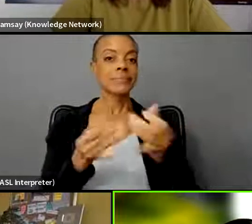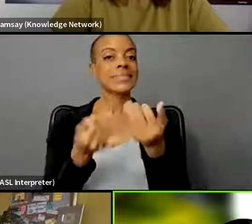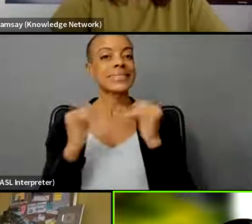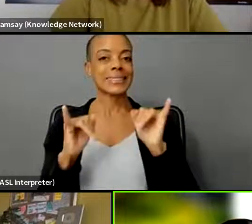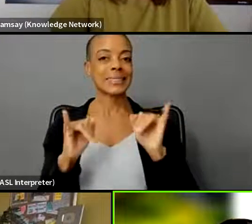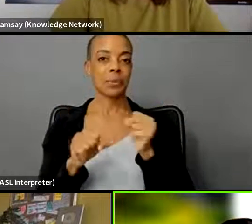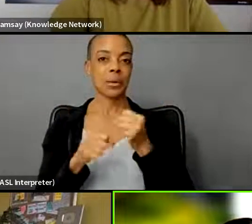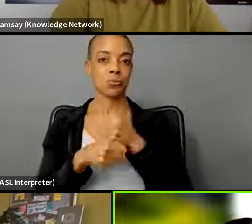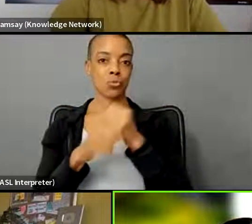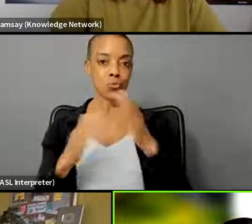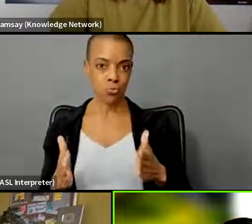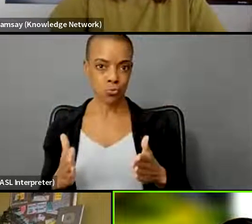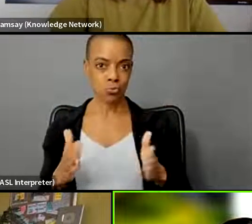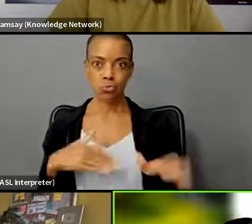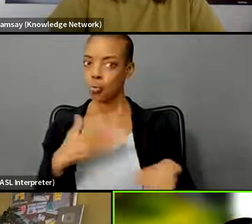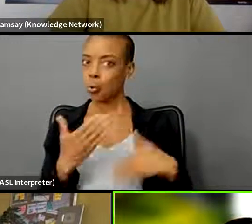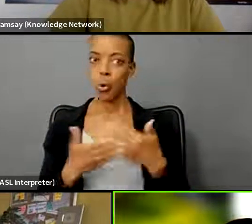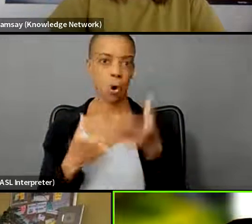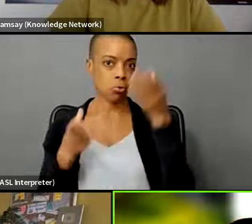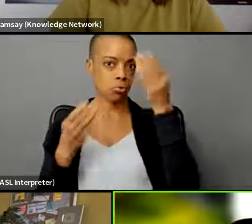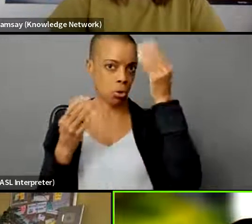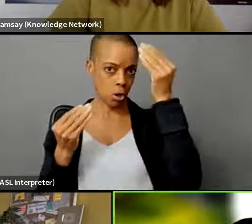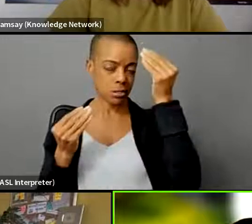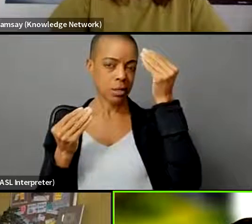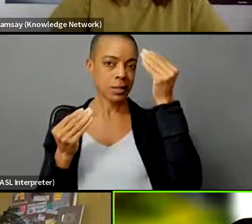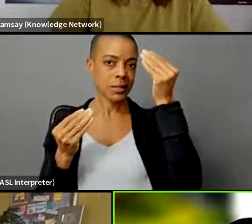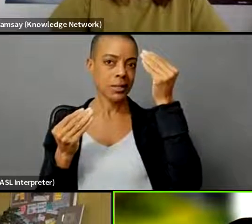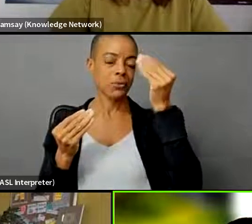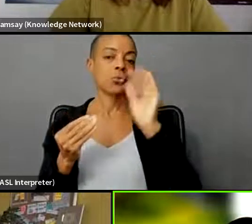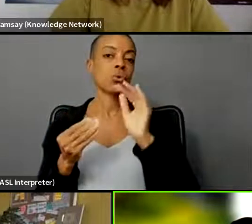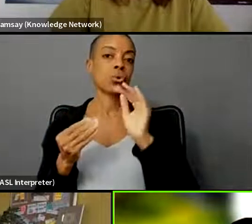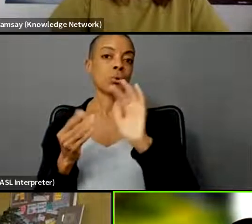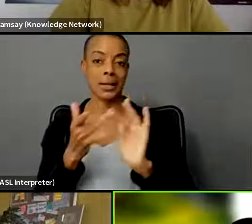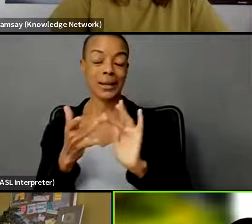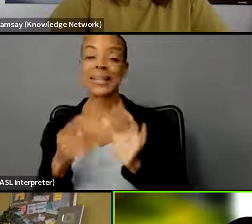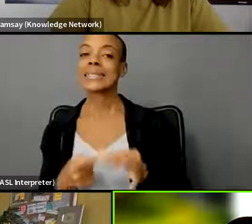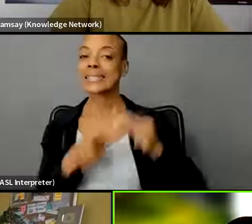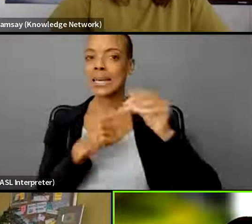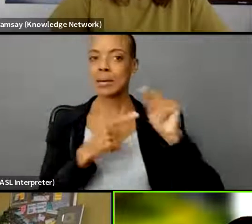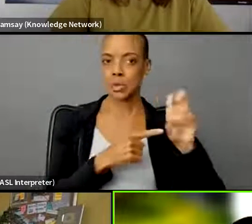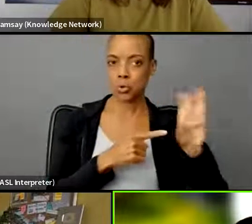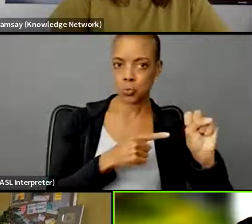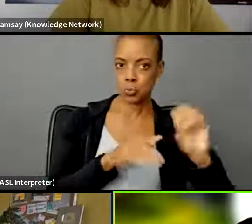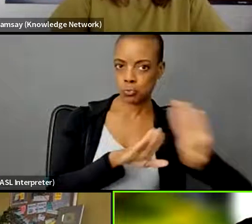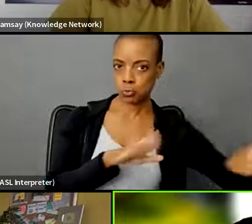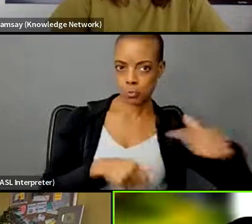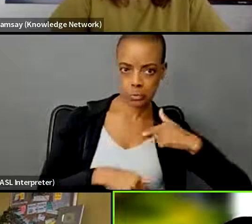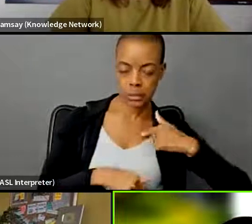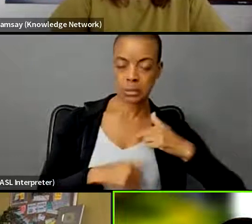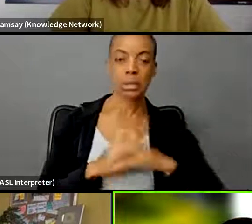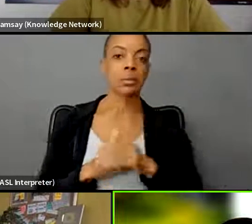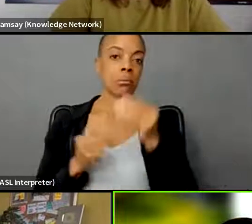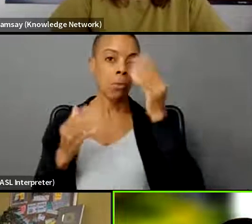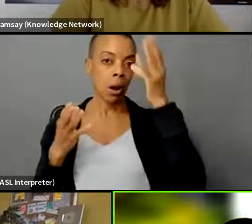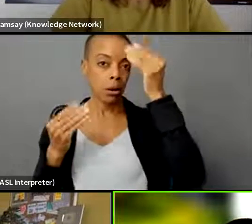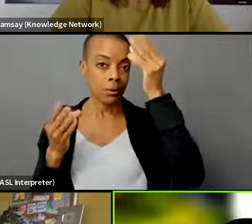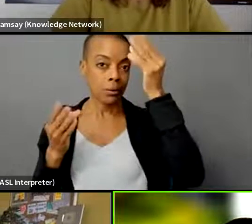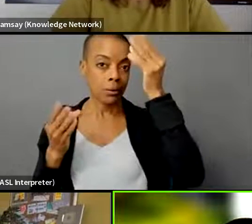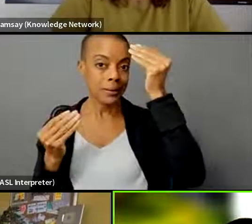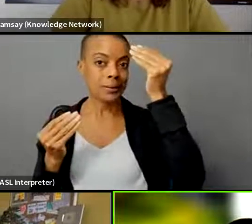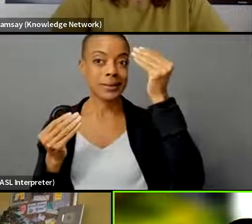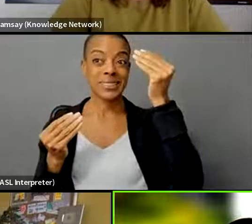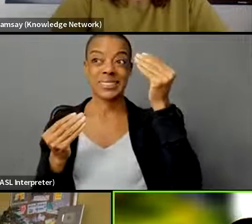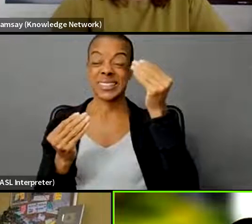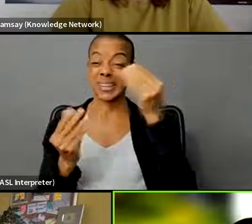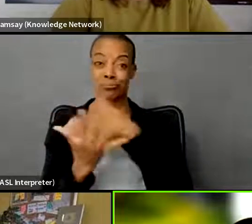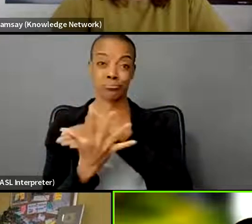on all of the content for the network, except for the news. So we do content in kind of every